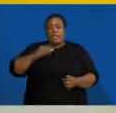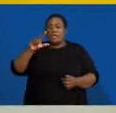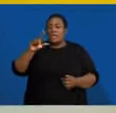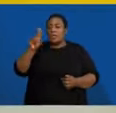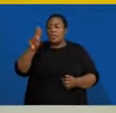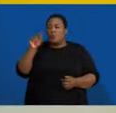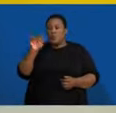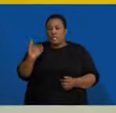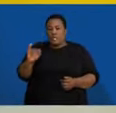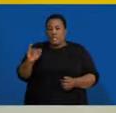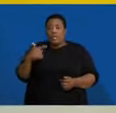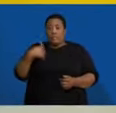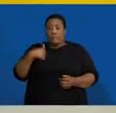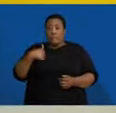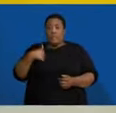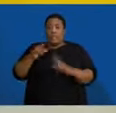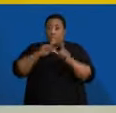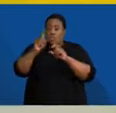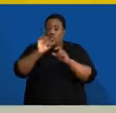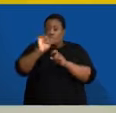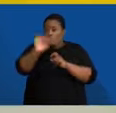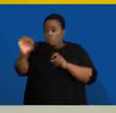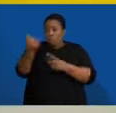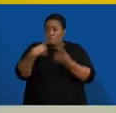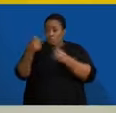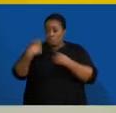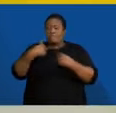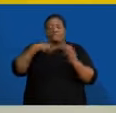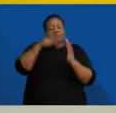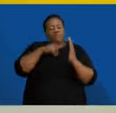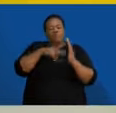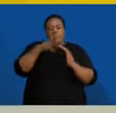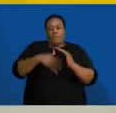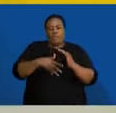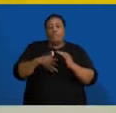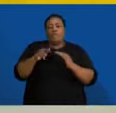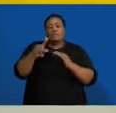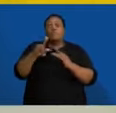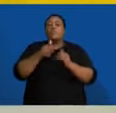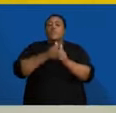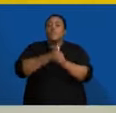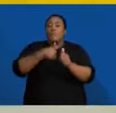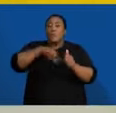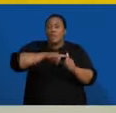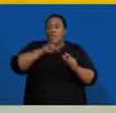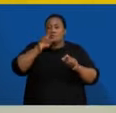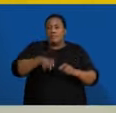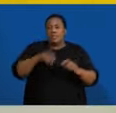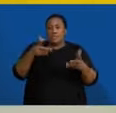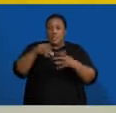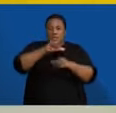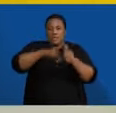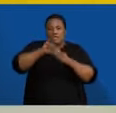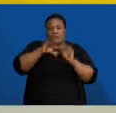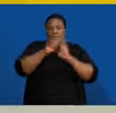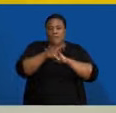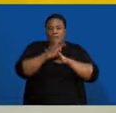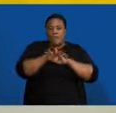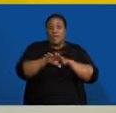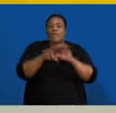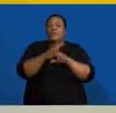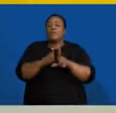get all your questions through to us. All you need to do is follow us on our social media pages, Was a Matrix, and hit